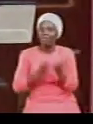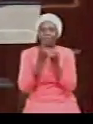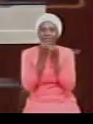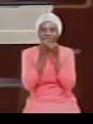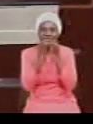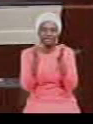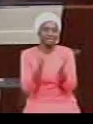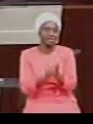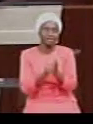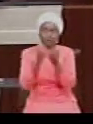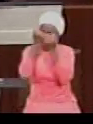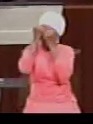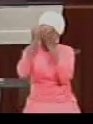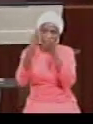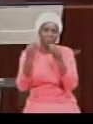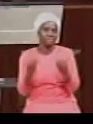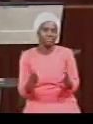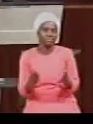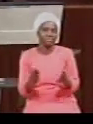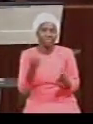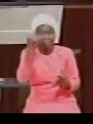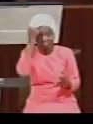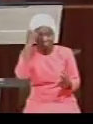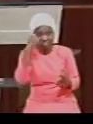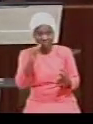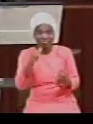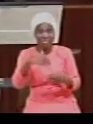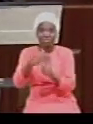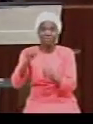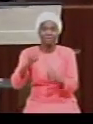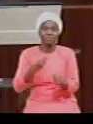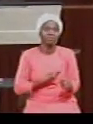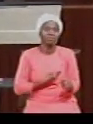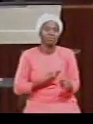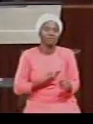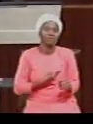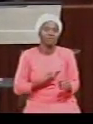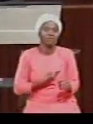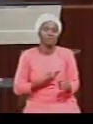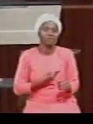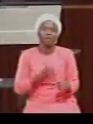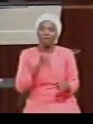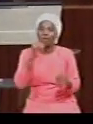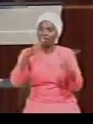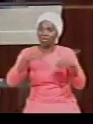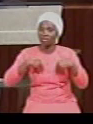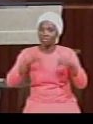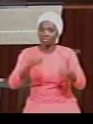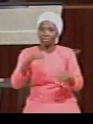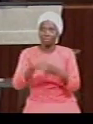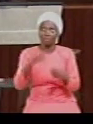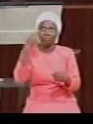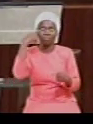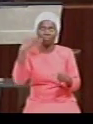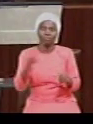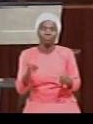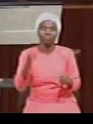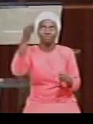that obedience. Disobedience makes us unacceptable in the sight of